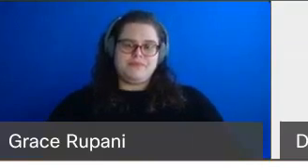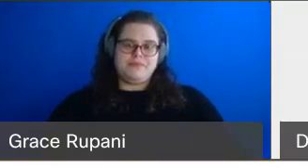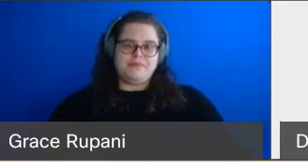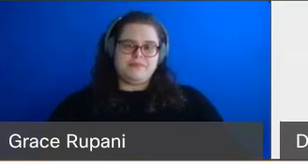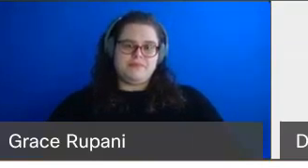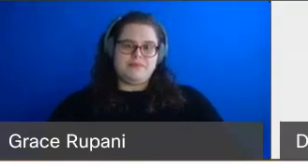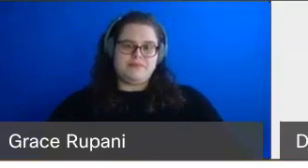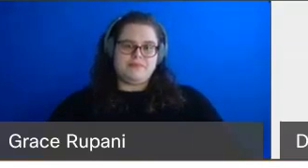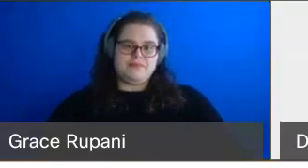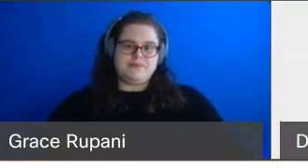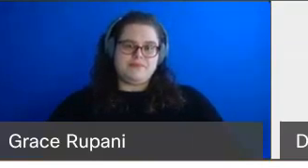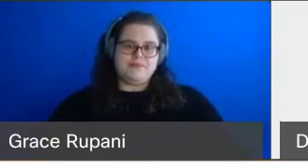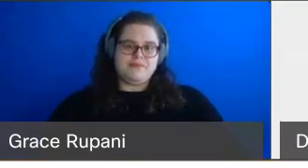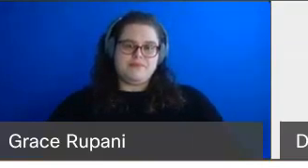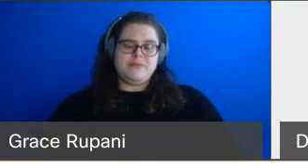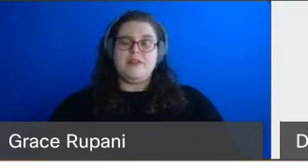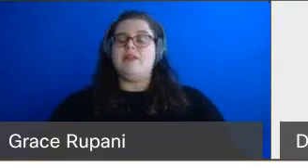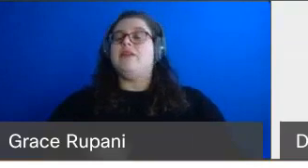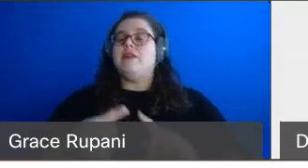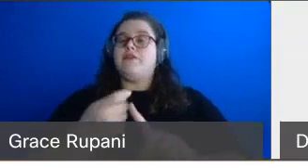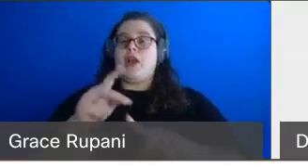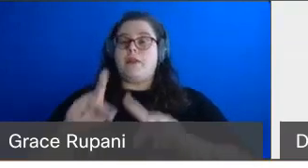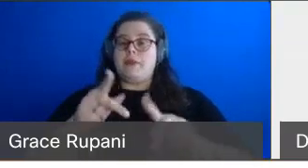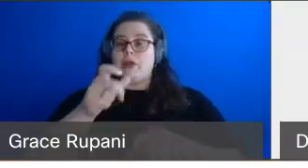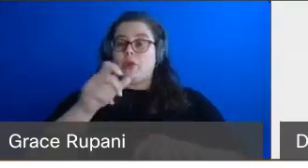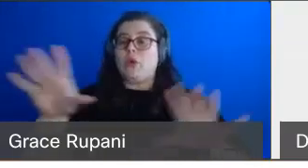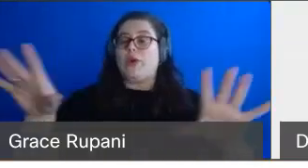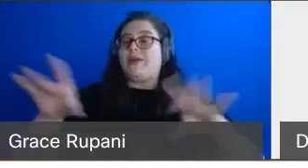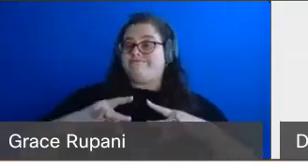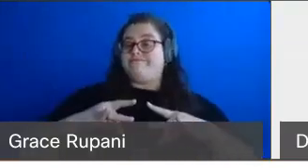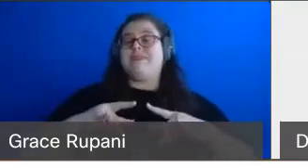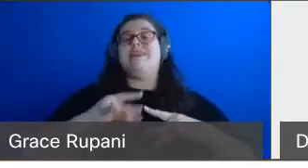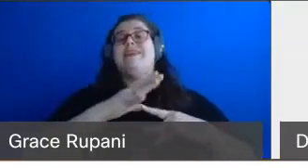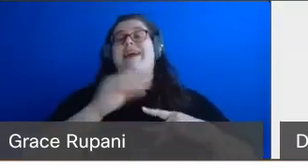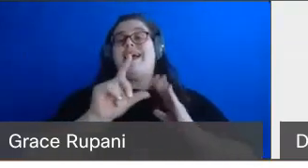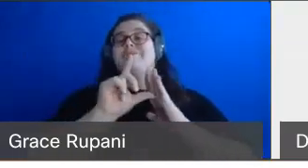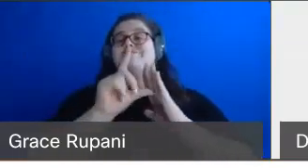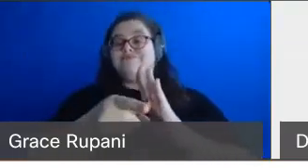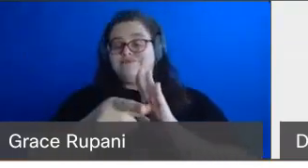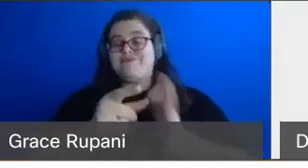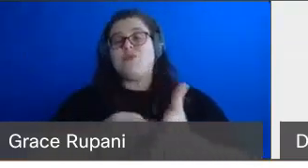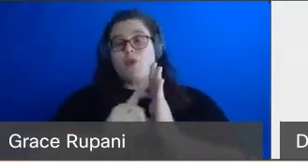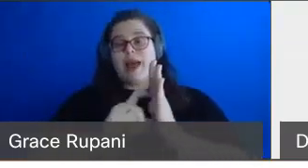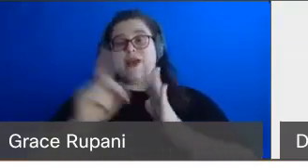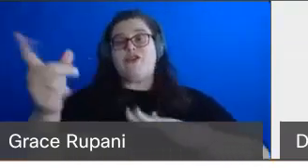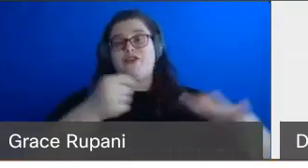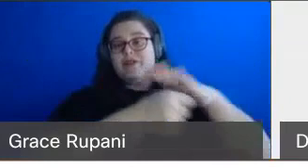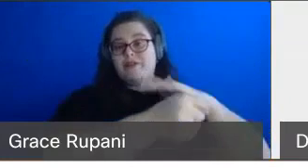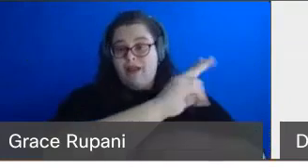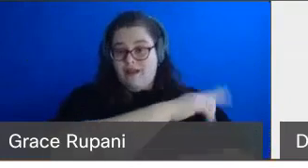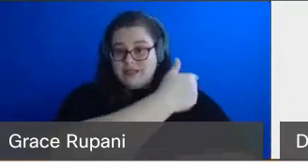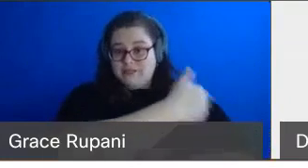Of the people who have contracted COVID, those who've required inpatient treatment, there